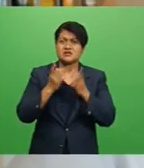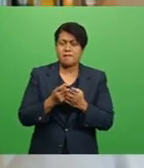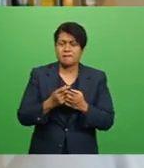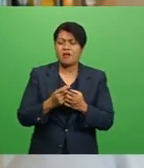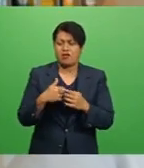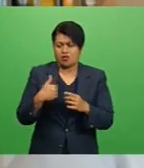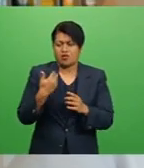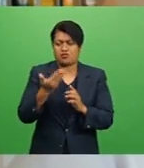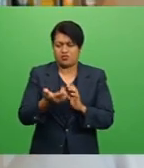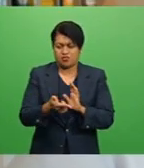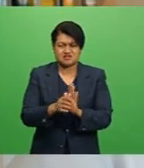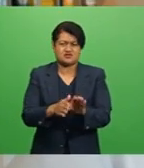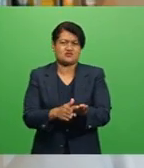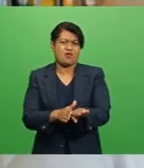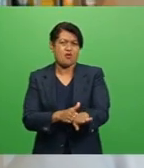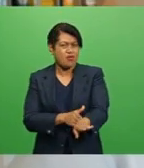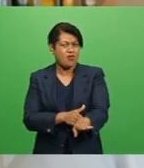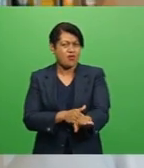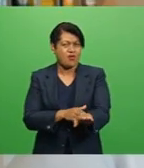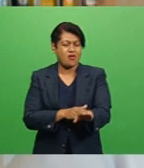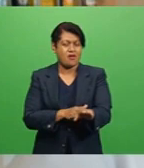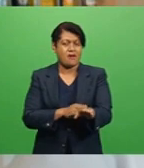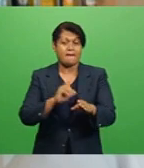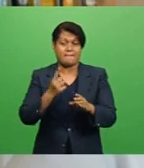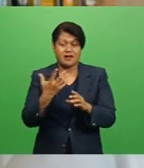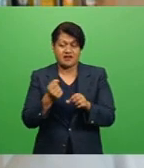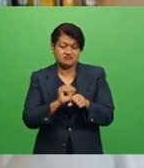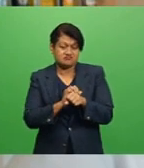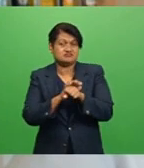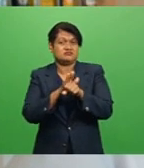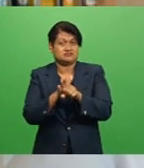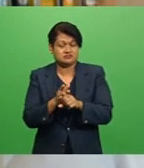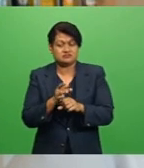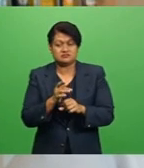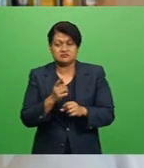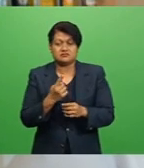but since we have COVID as well,